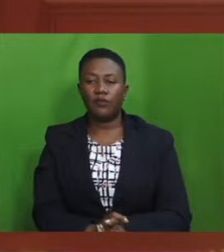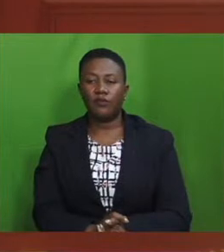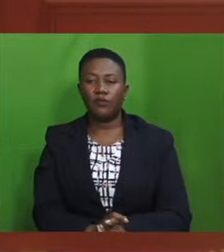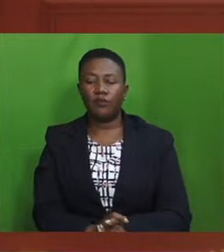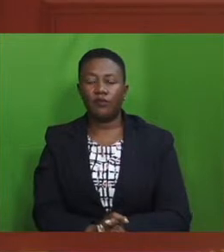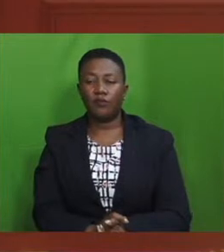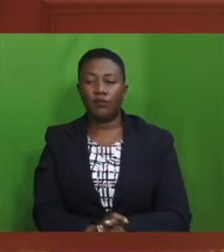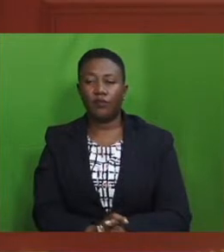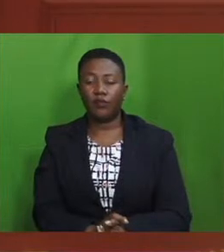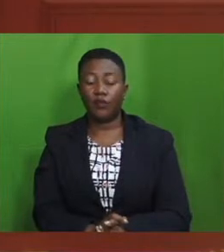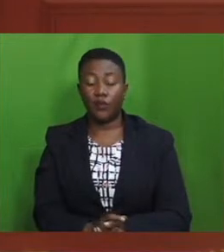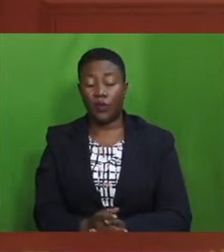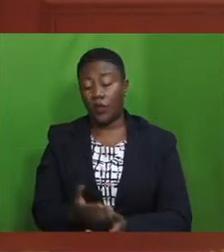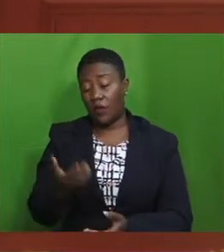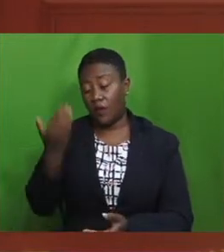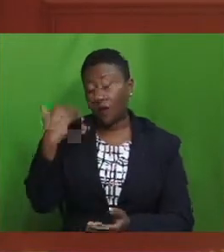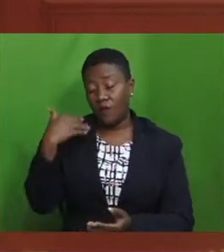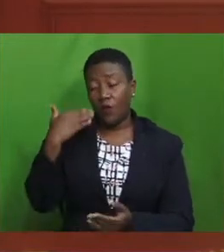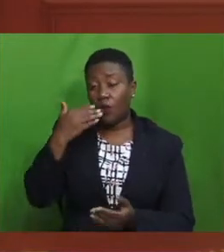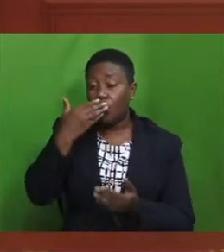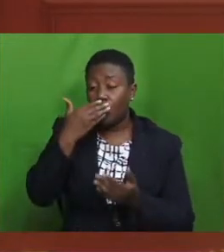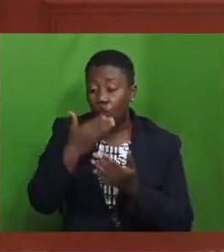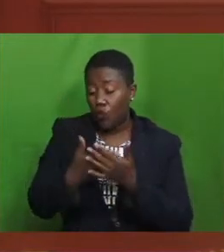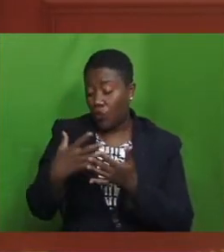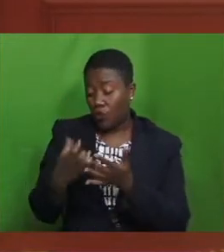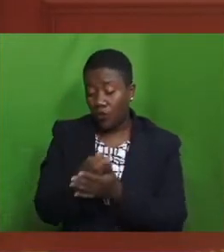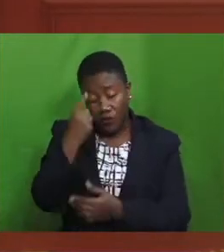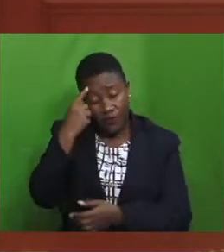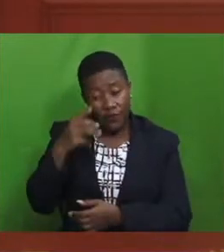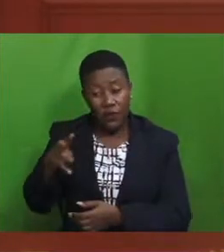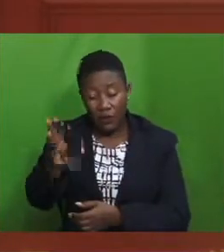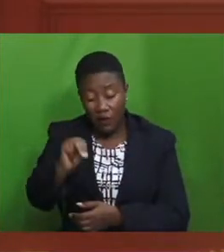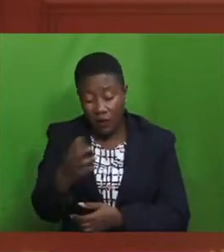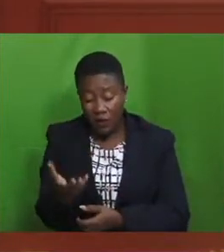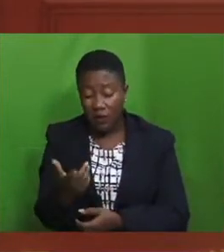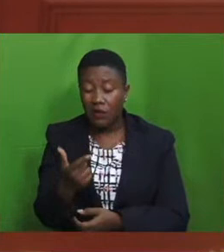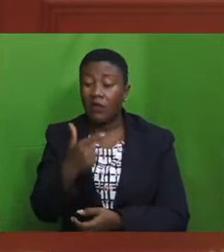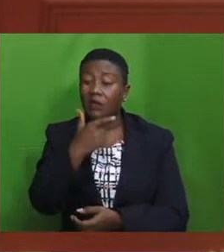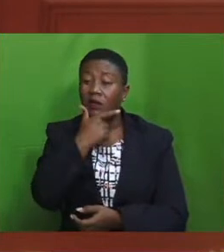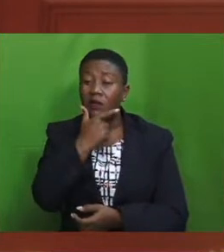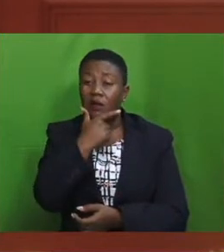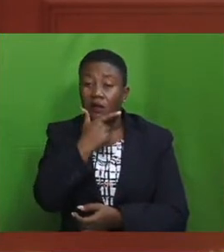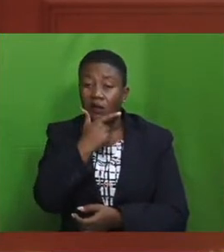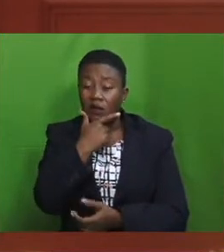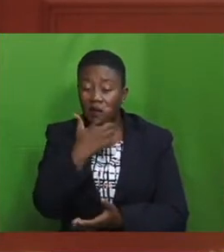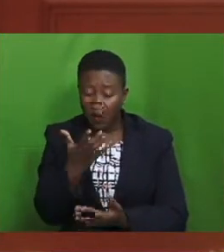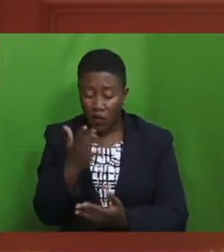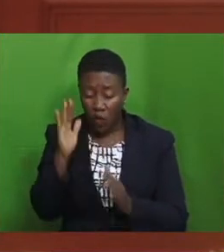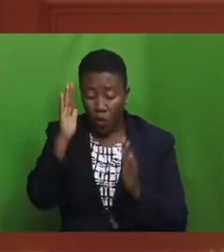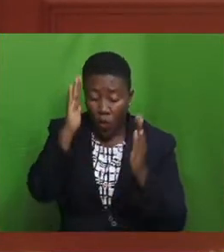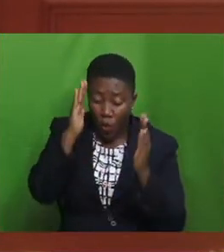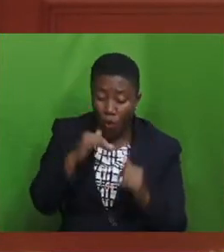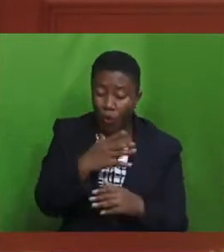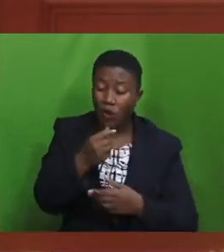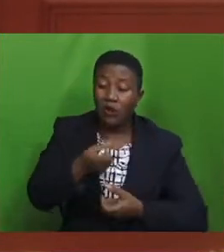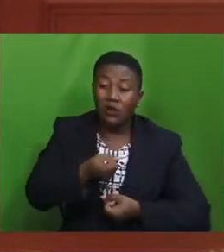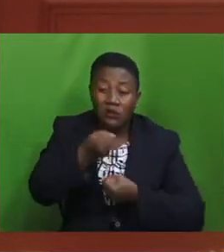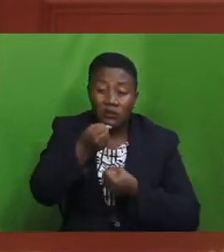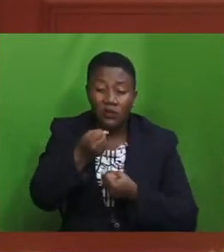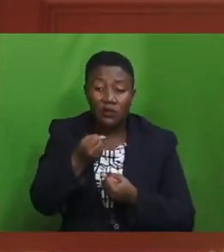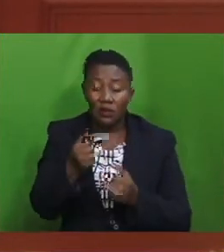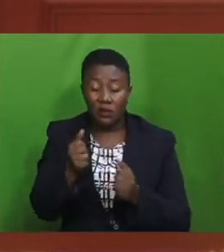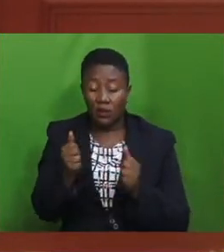maybe probably the good news for them. Nana Addo Dankwa's hope and trust, just like the Honorable